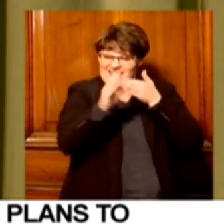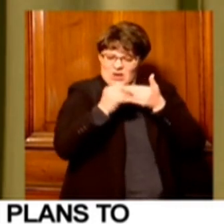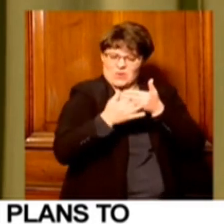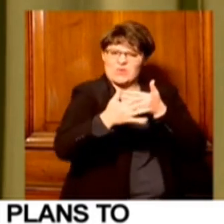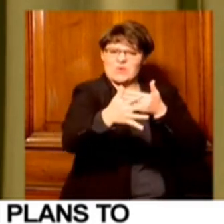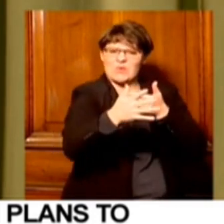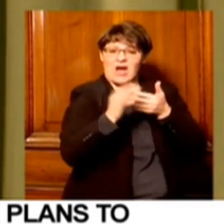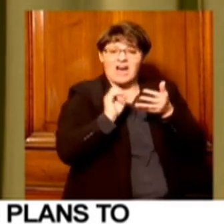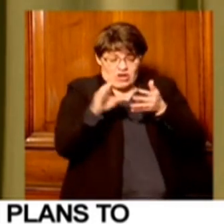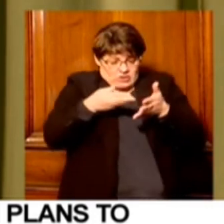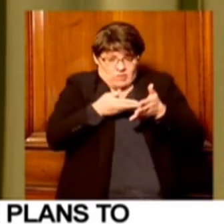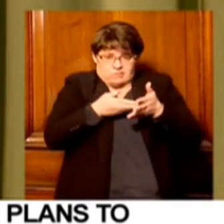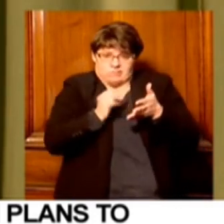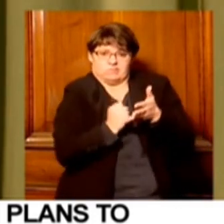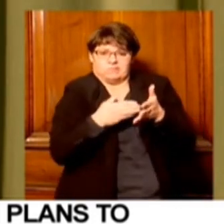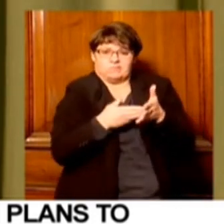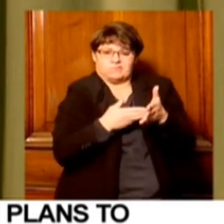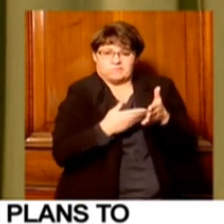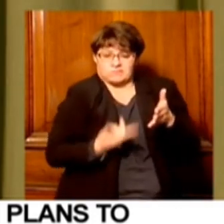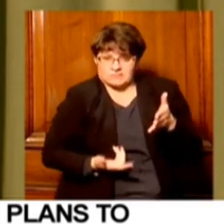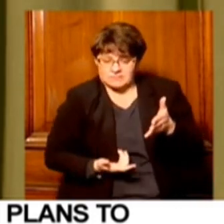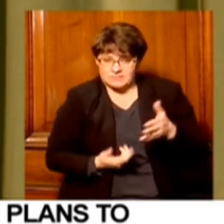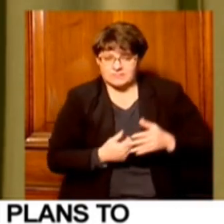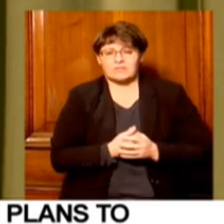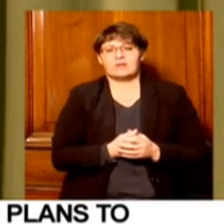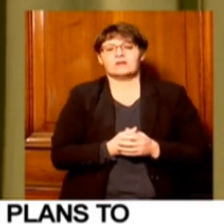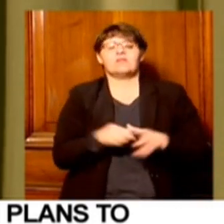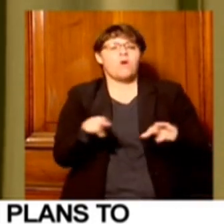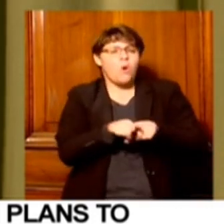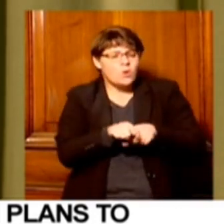at what IATA was saying, which is the International Air Travel